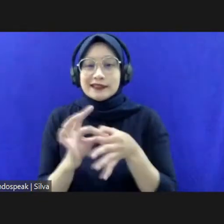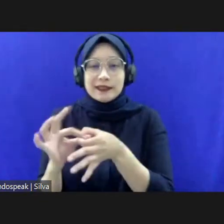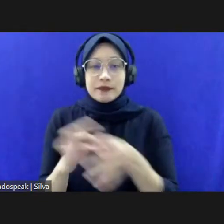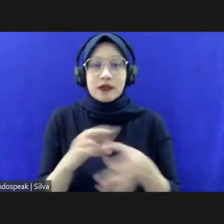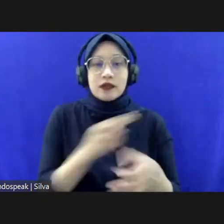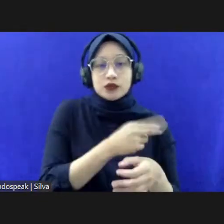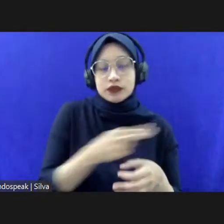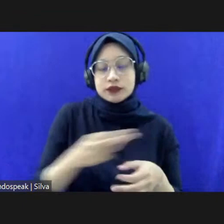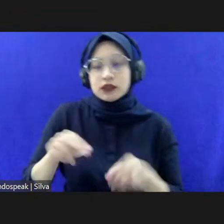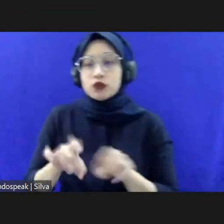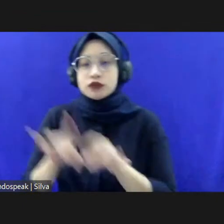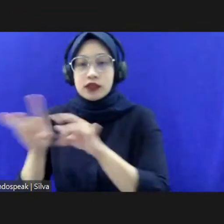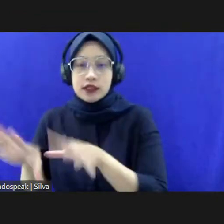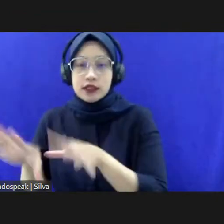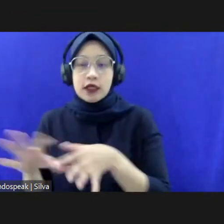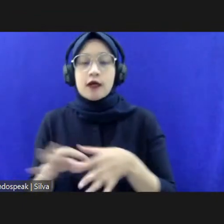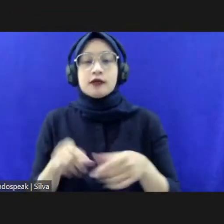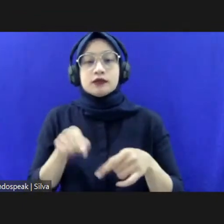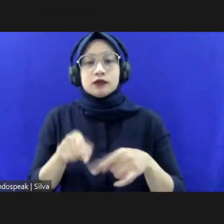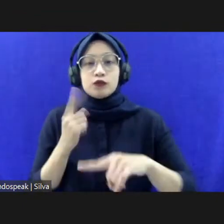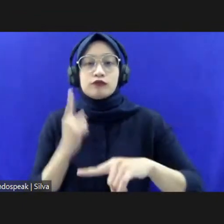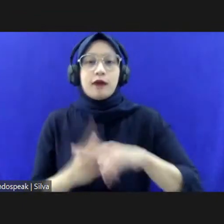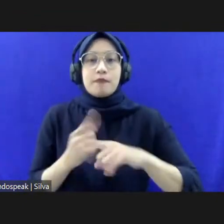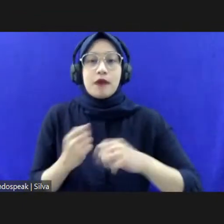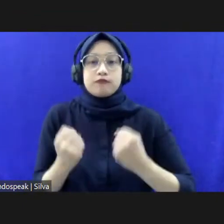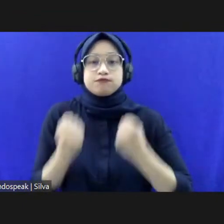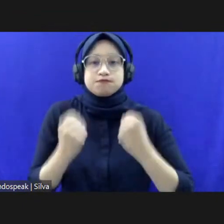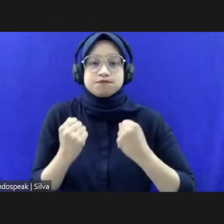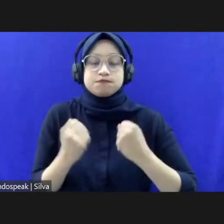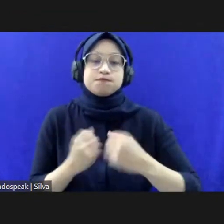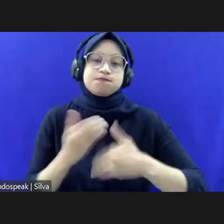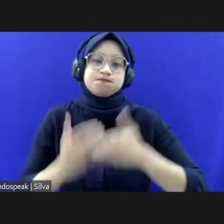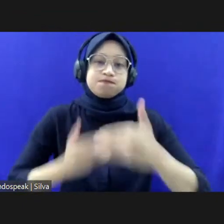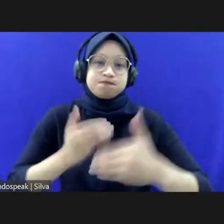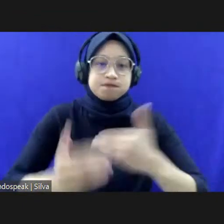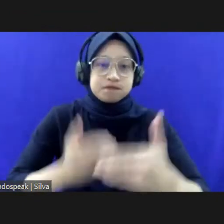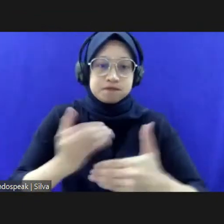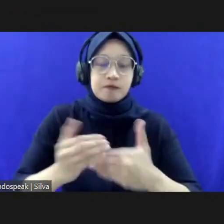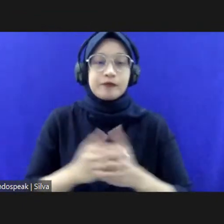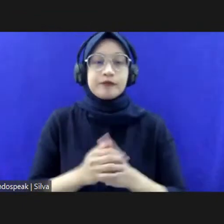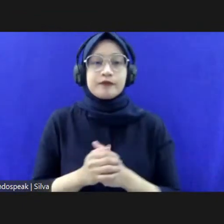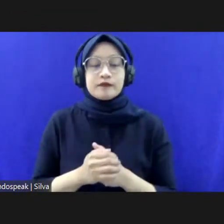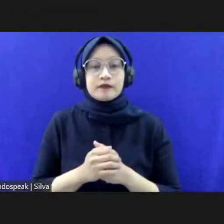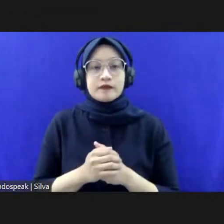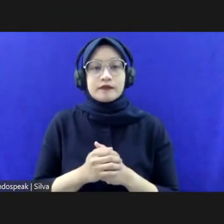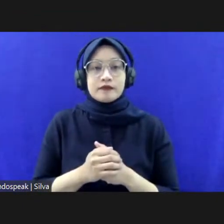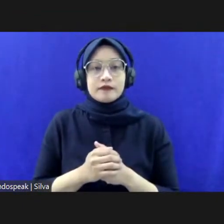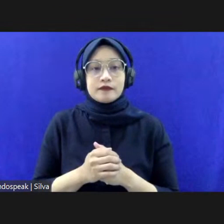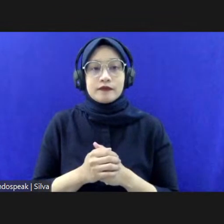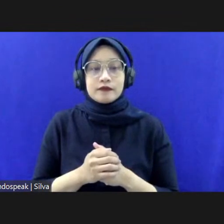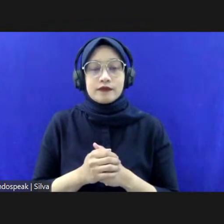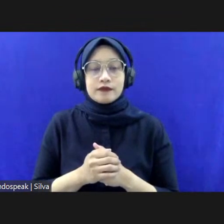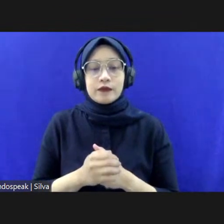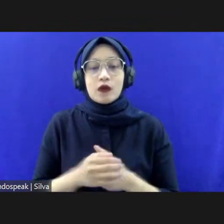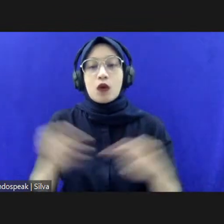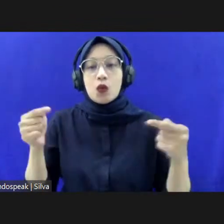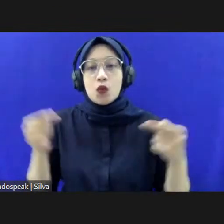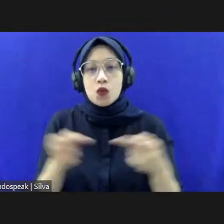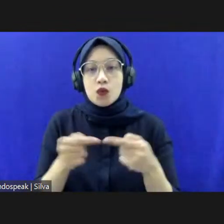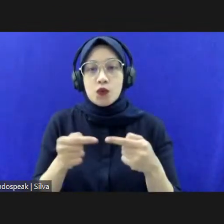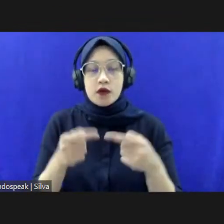strategic partnership and recognize our strong ongoing cooperation in response to